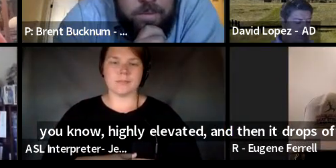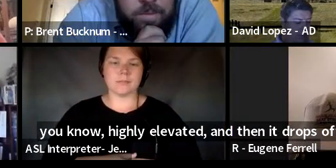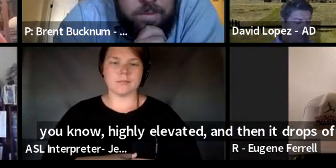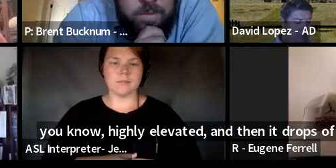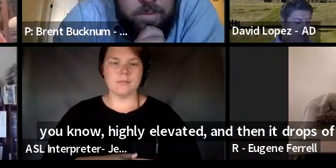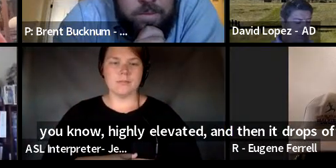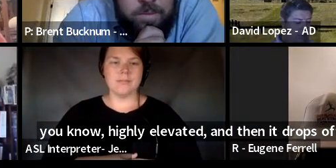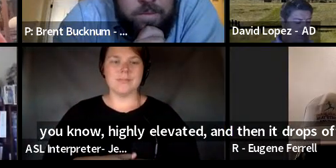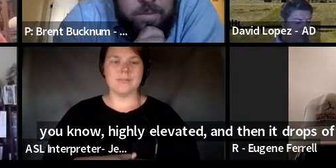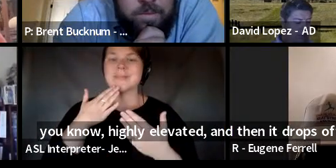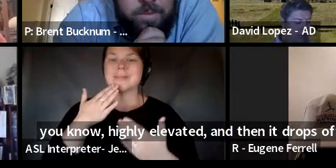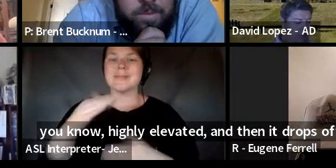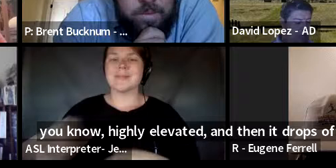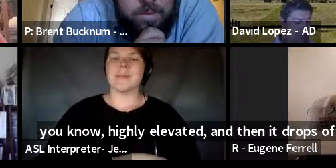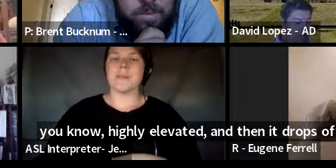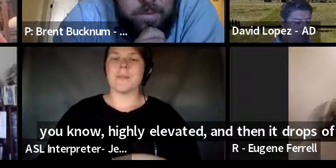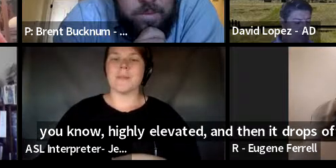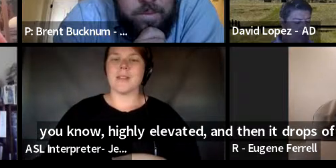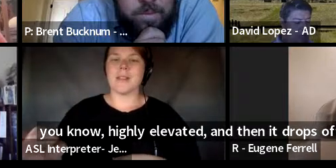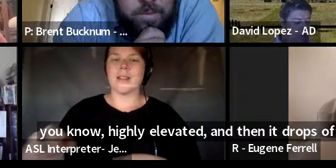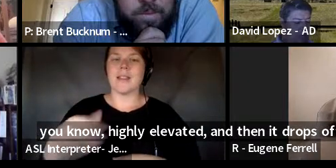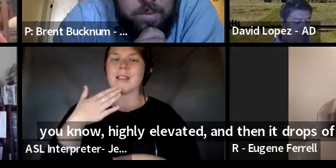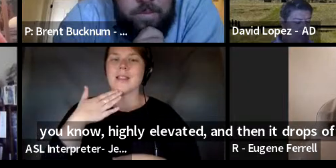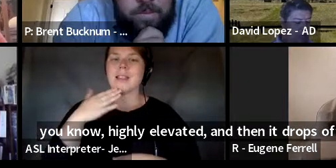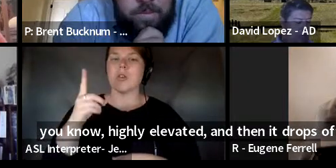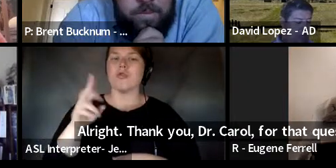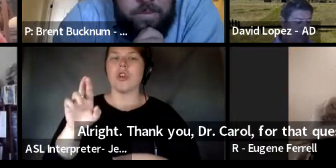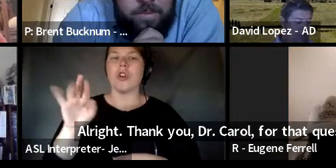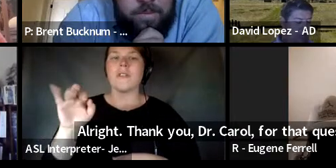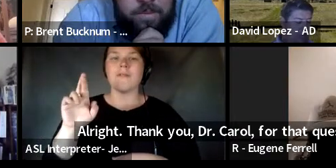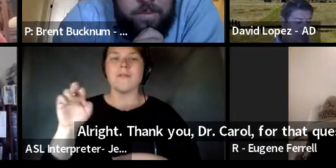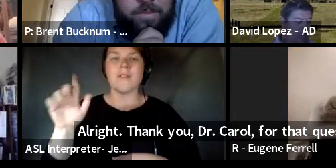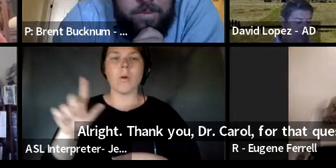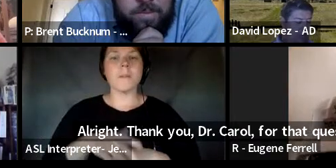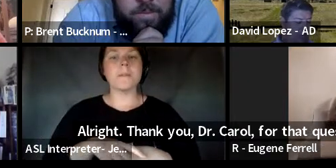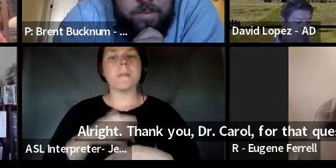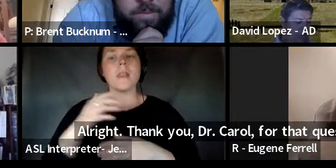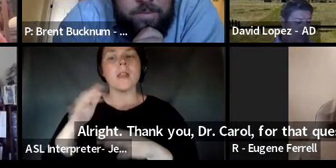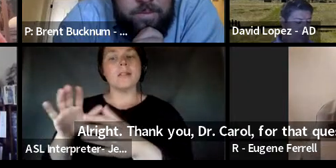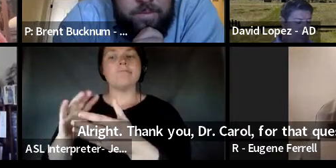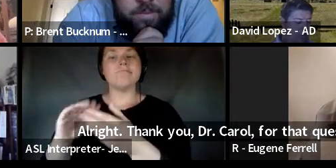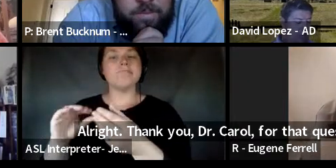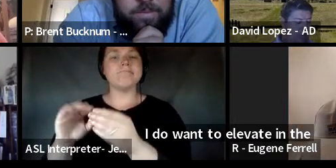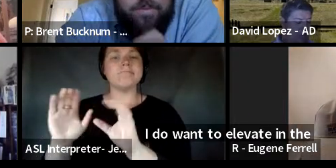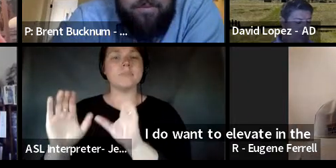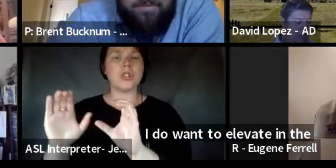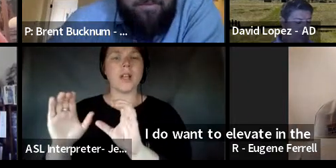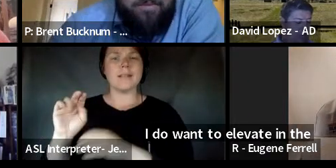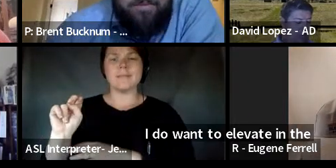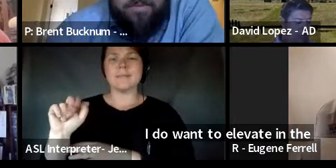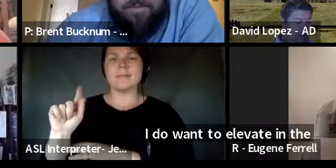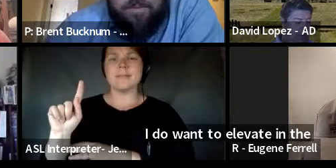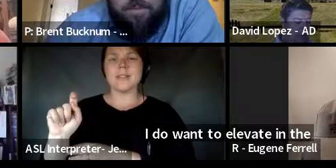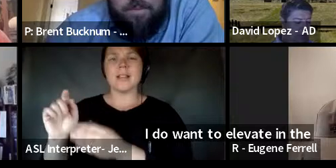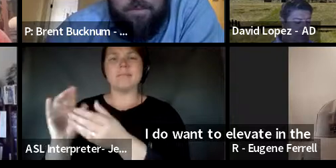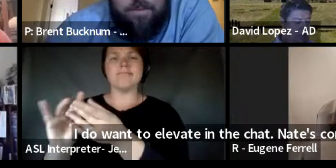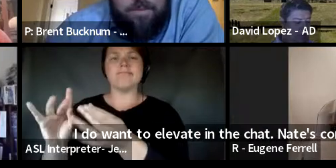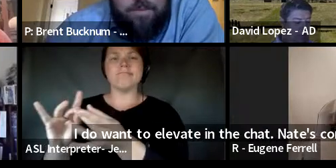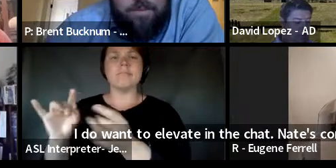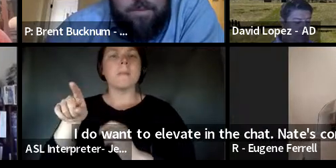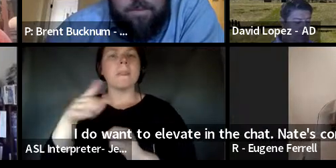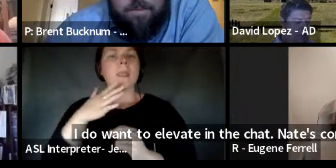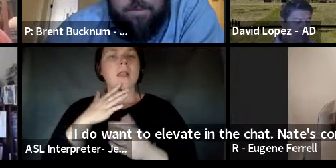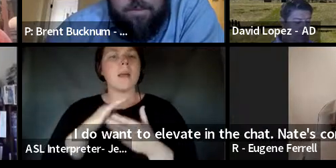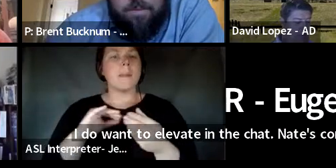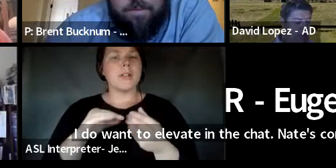Thank you, Dr. Farrell, for that question. I do want to elevate in the chat Nate's comment. Nate mentioned, I believe that